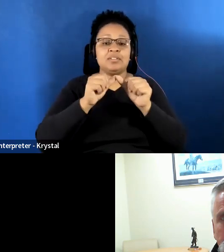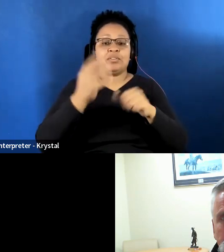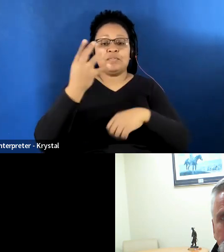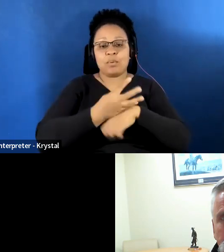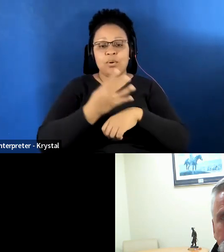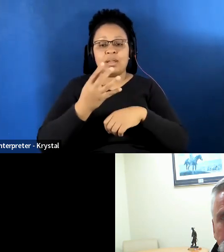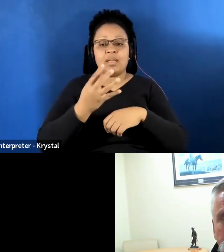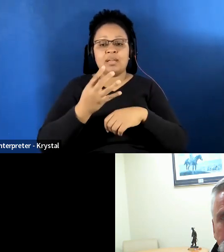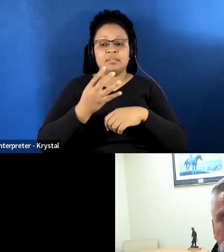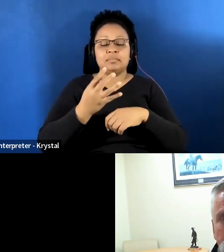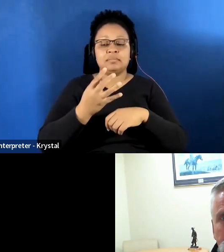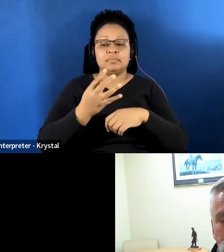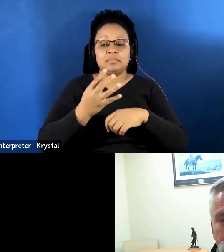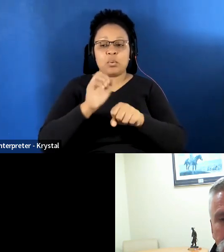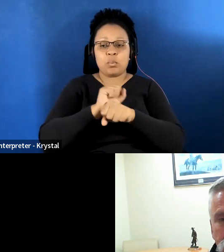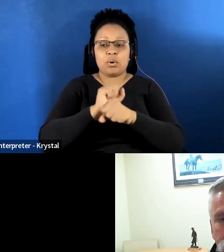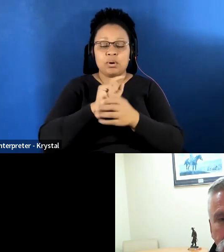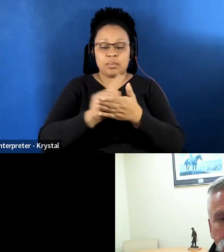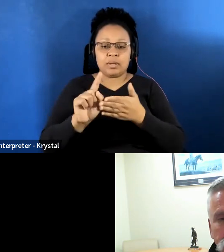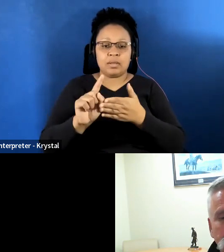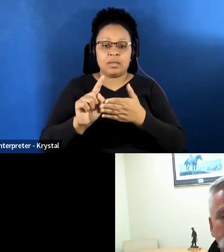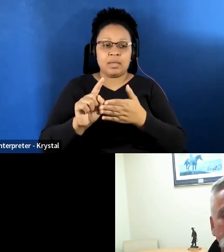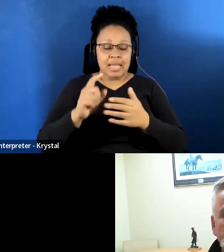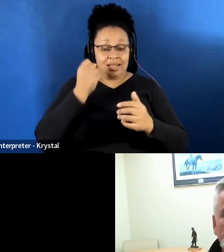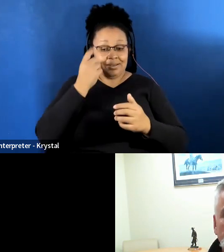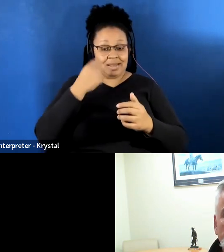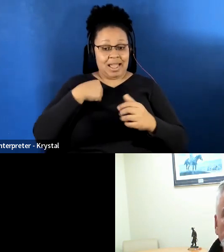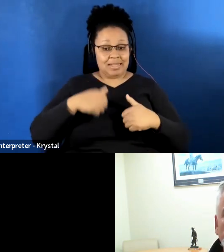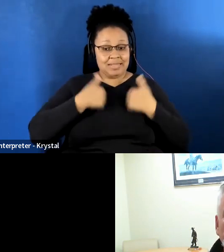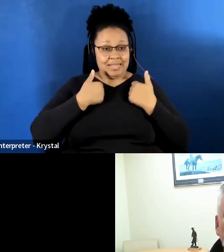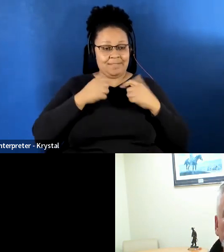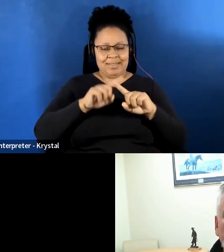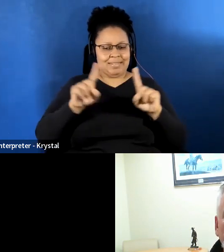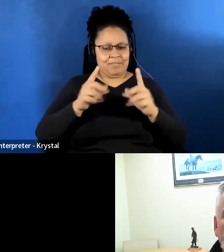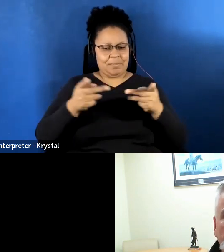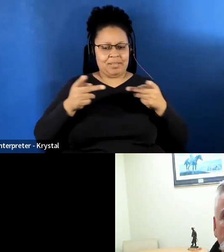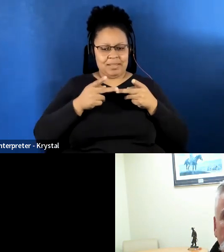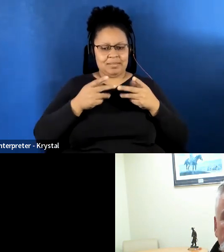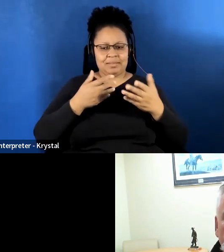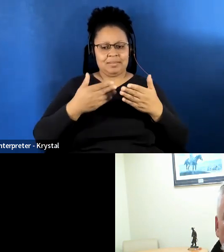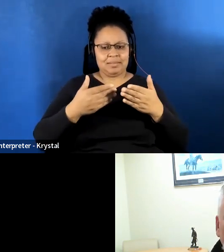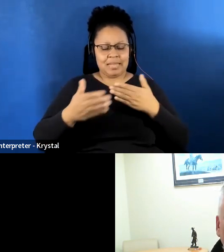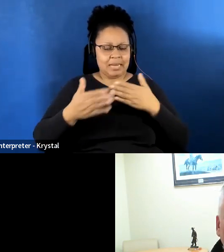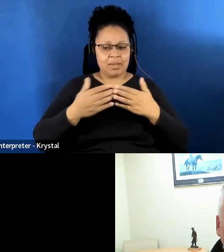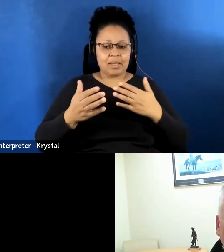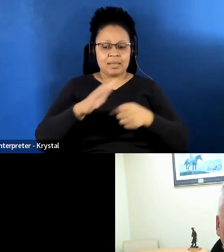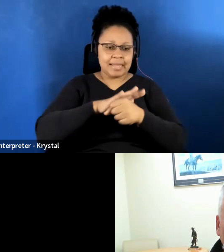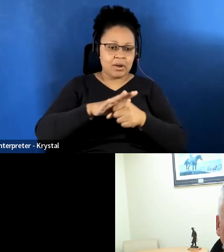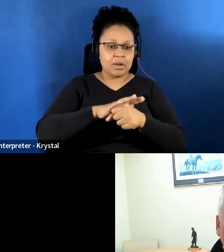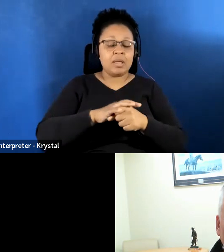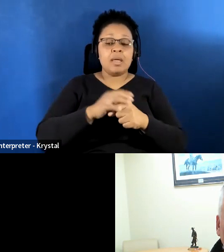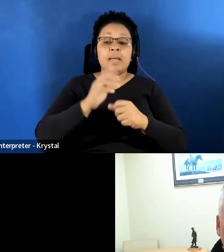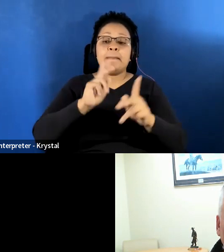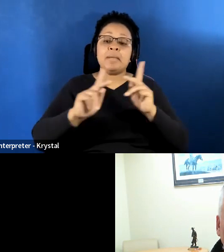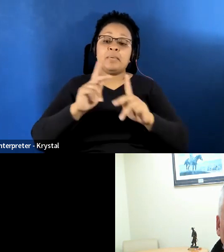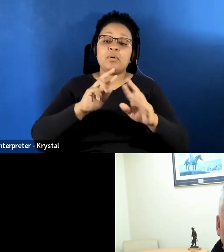evident because, again, I live in a place that's kind of different anyway, but so many people already outside of my